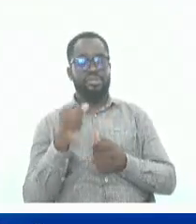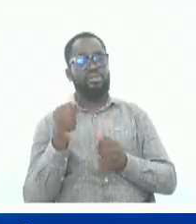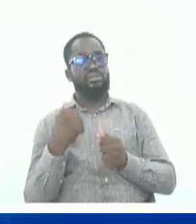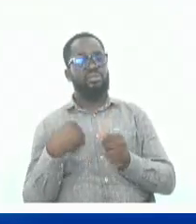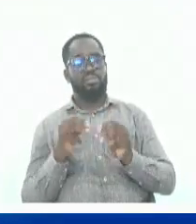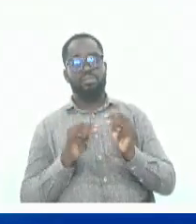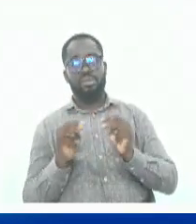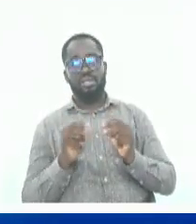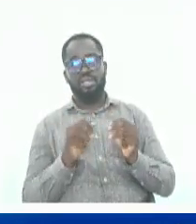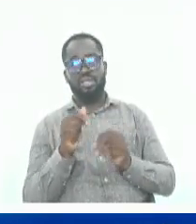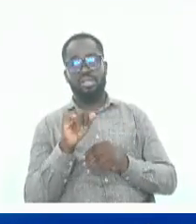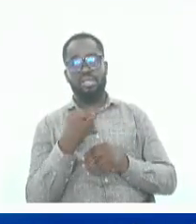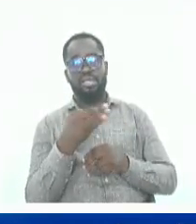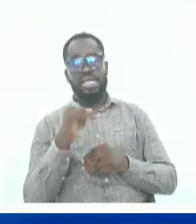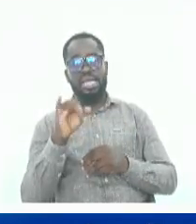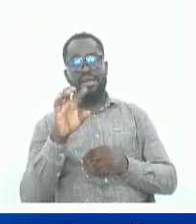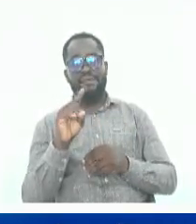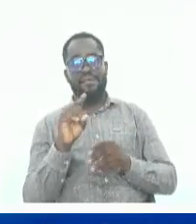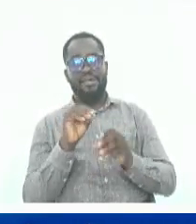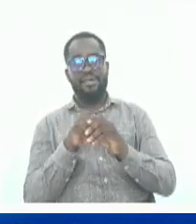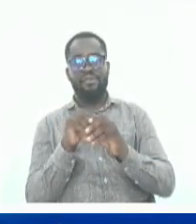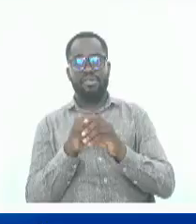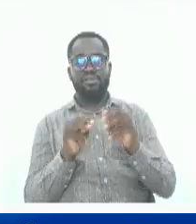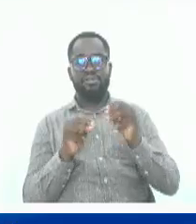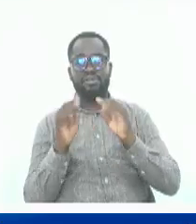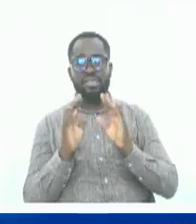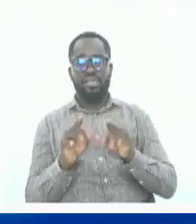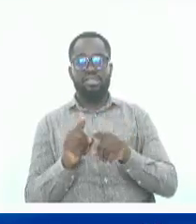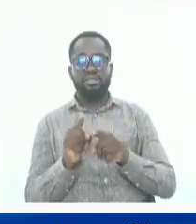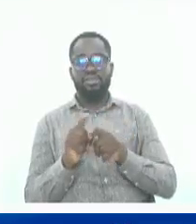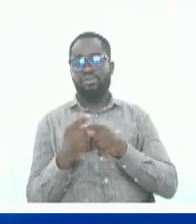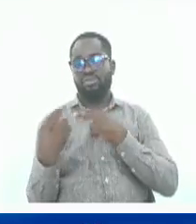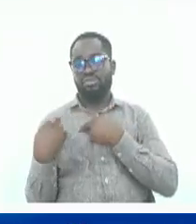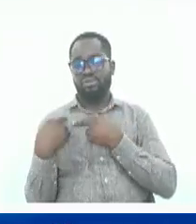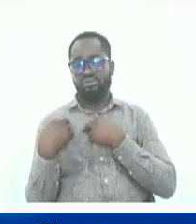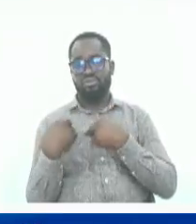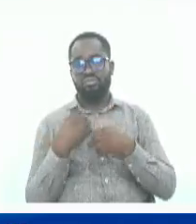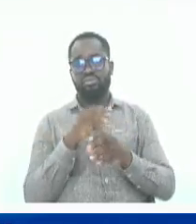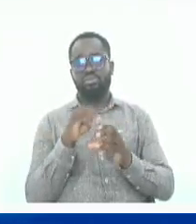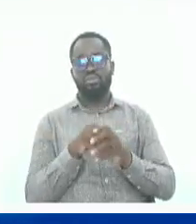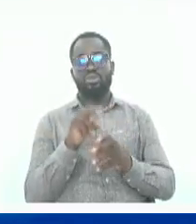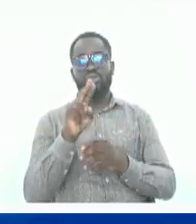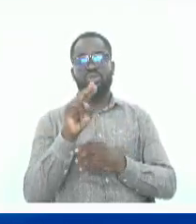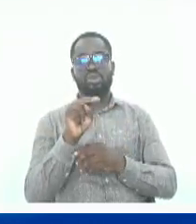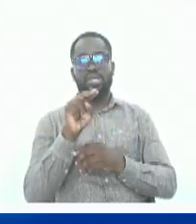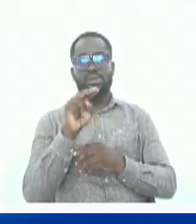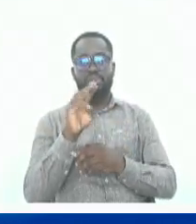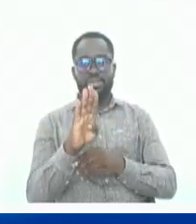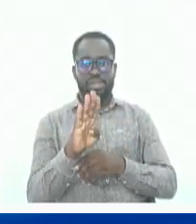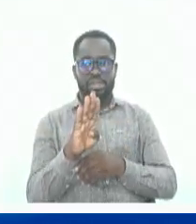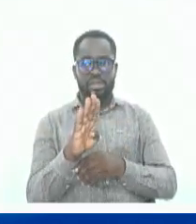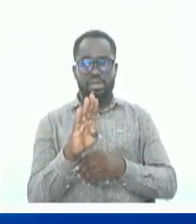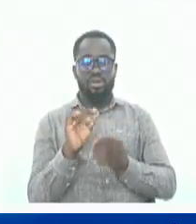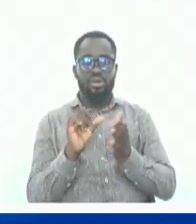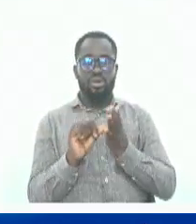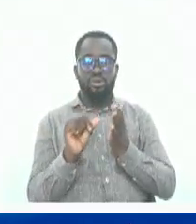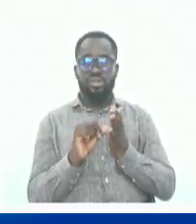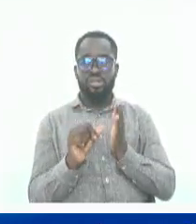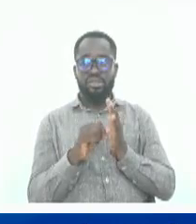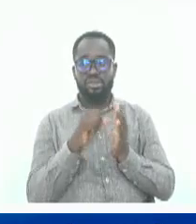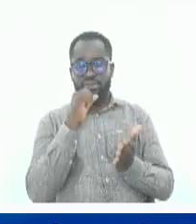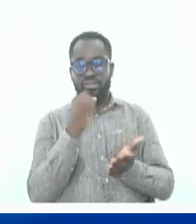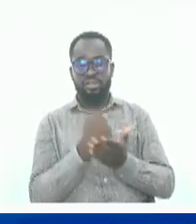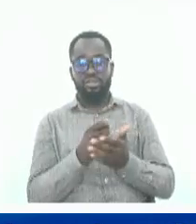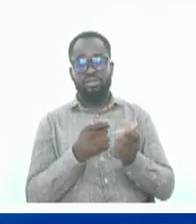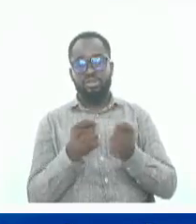by Ashfield Investment Managers with the fiduciary responsibility placed in UMB with our Auditors Assurance Hub. So